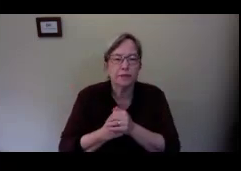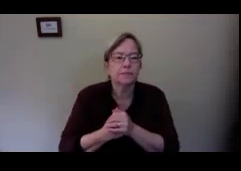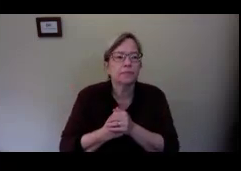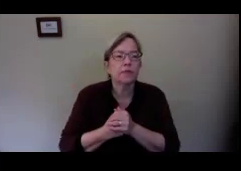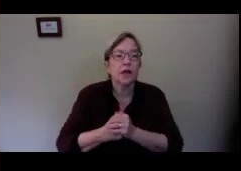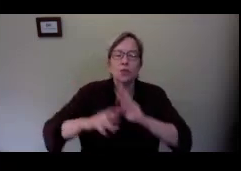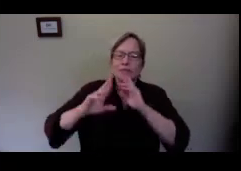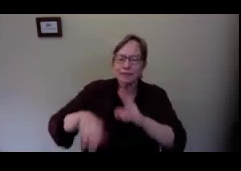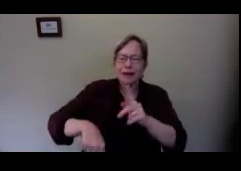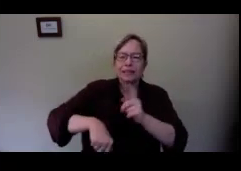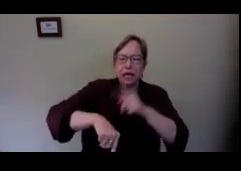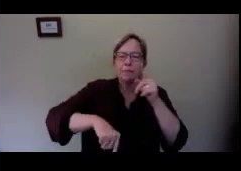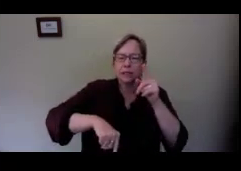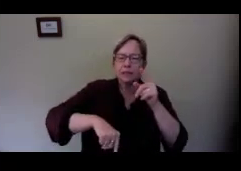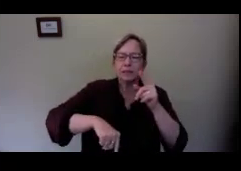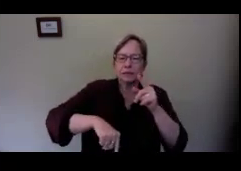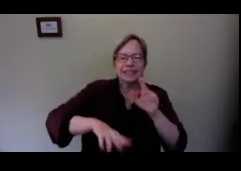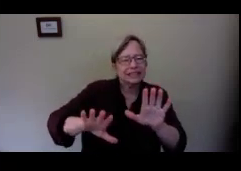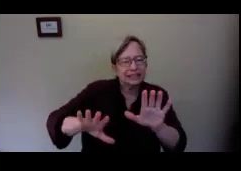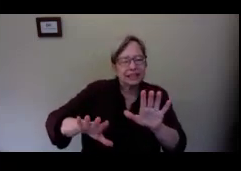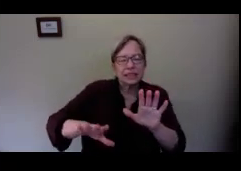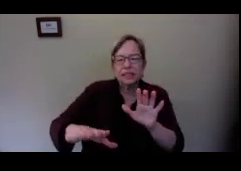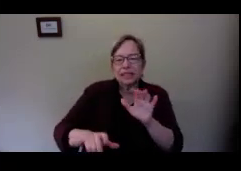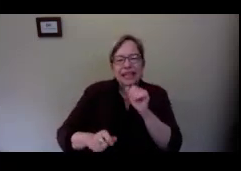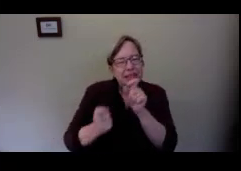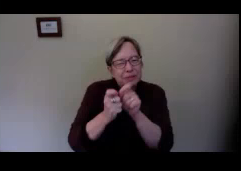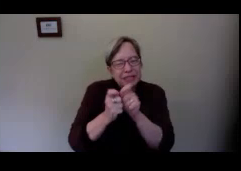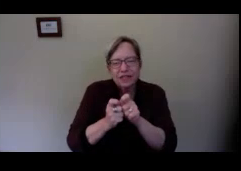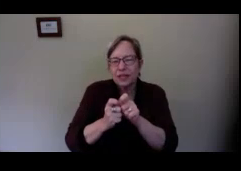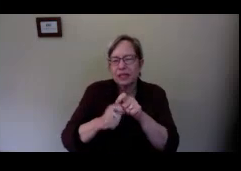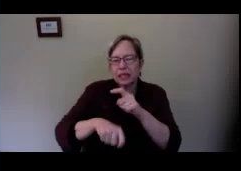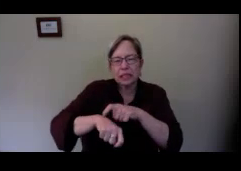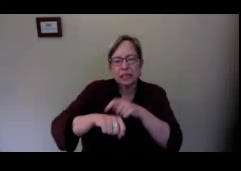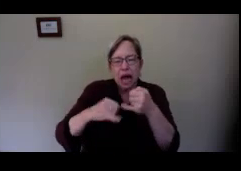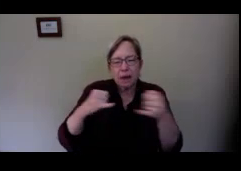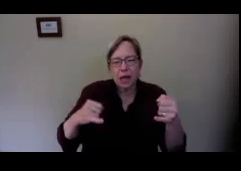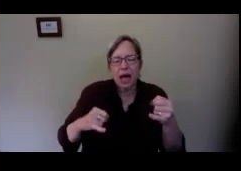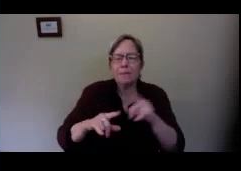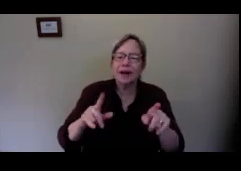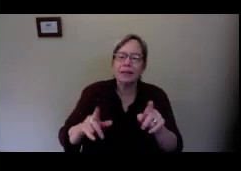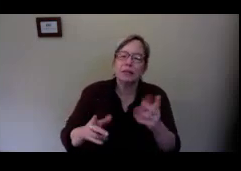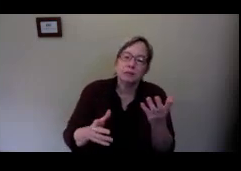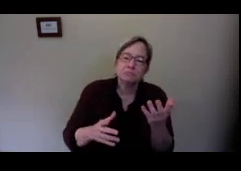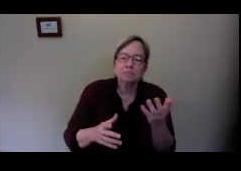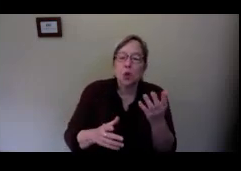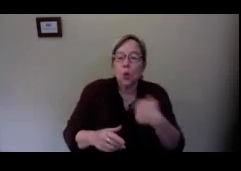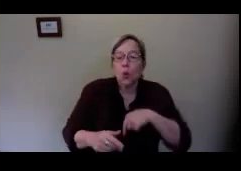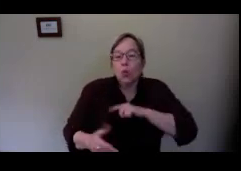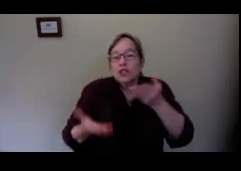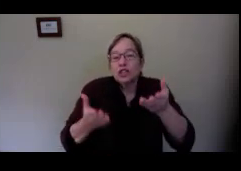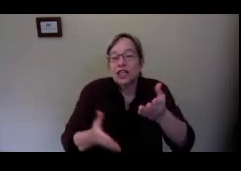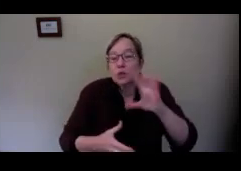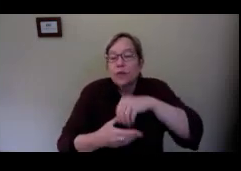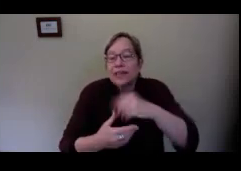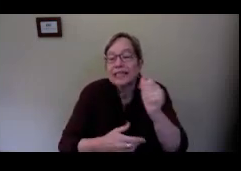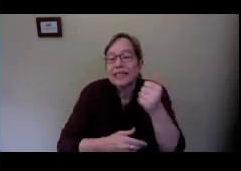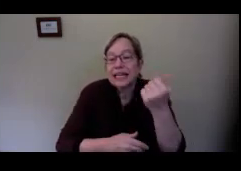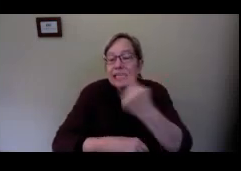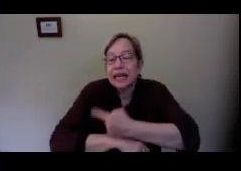Respond in a timely manner. Again, remember I told you there is no law, but we recommend within 10 days to